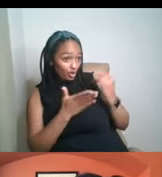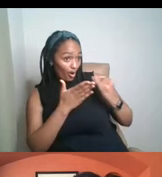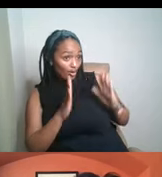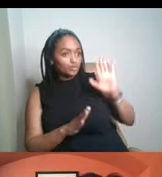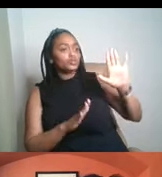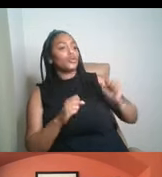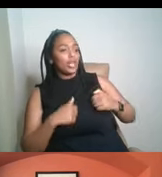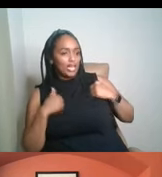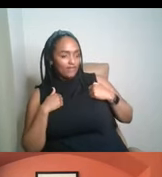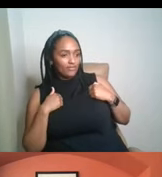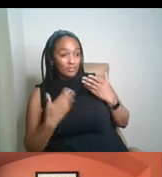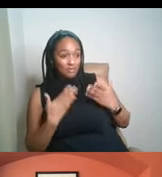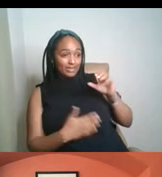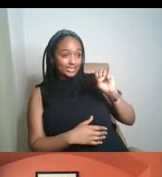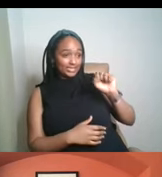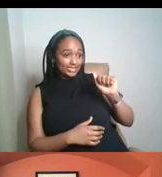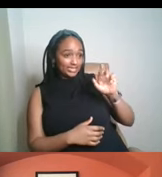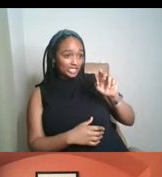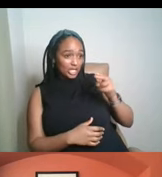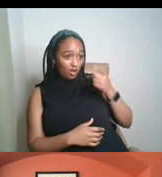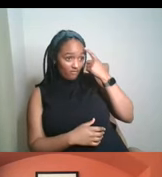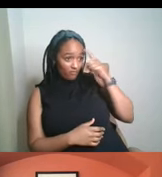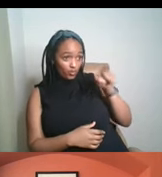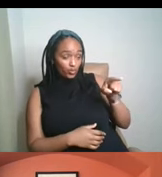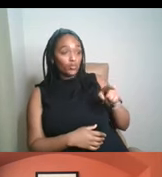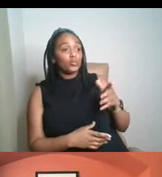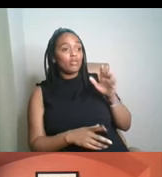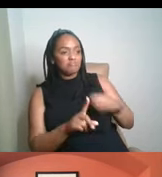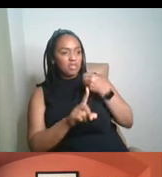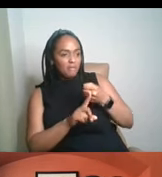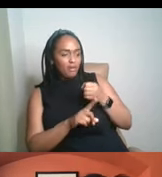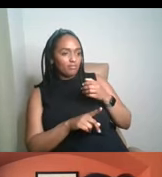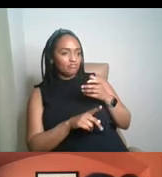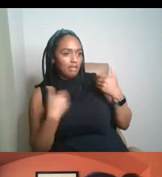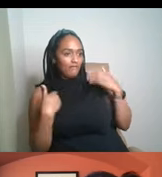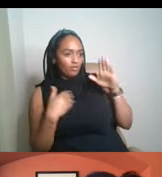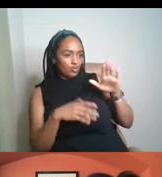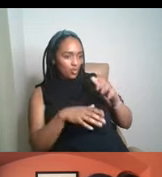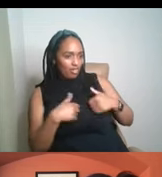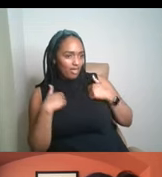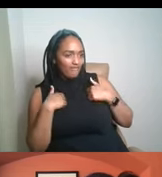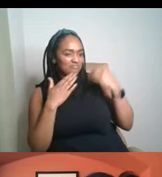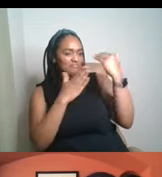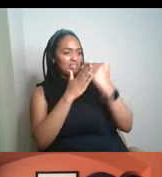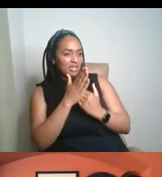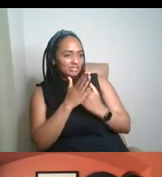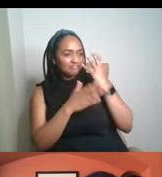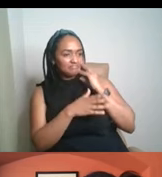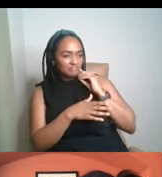yeah. you and the impact they've had on your life. Yeah. What skills, what lessons have they taught you?